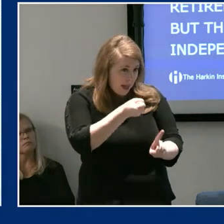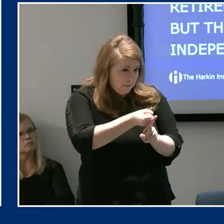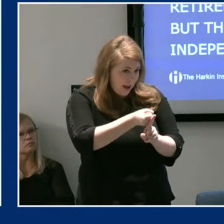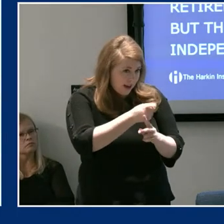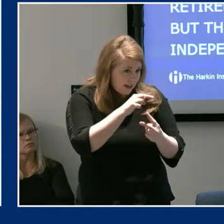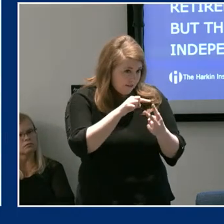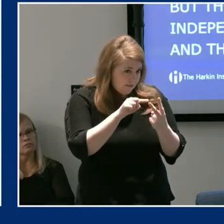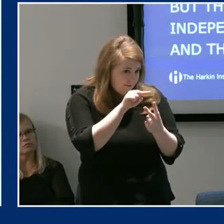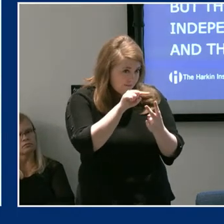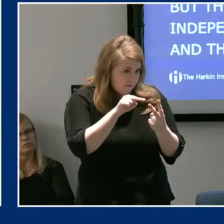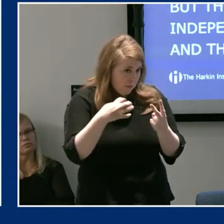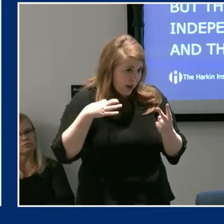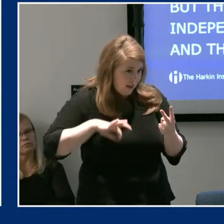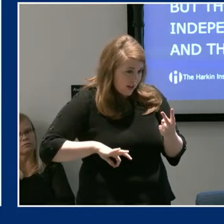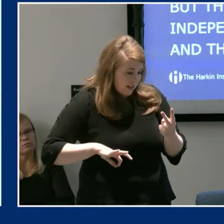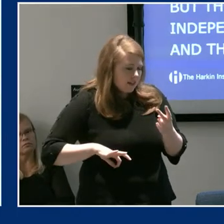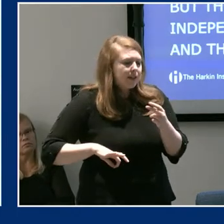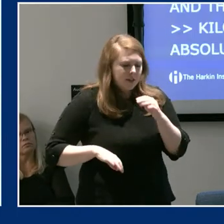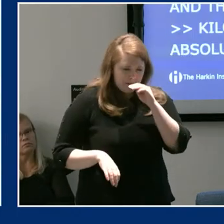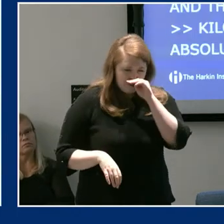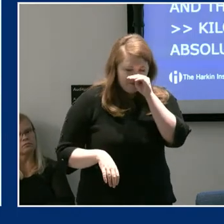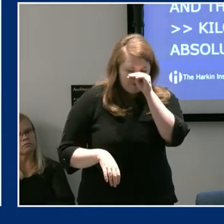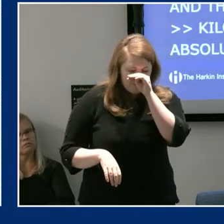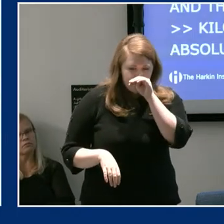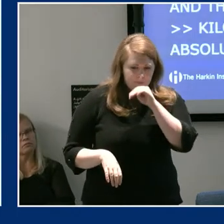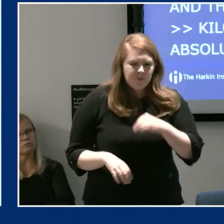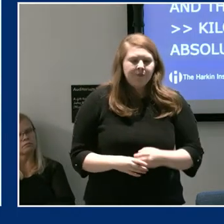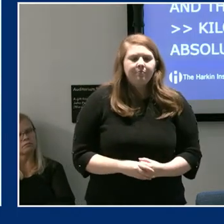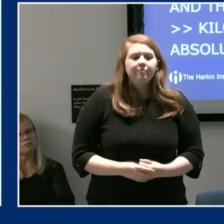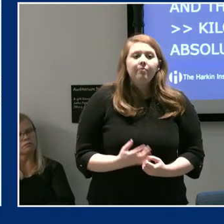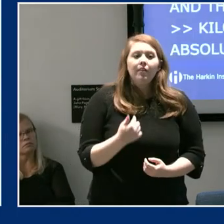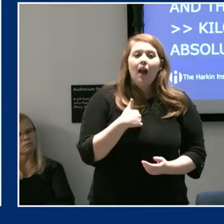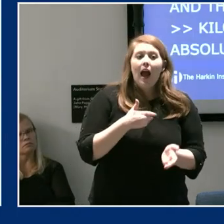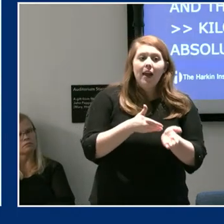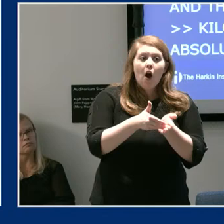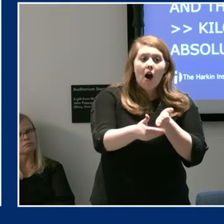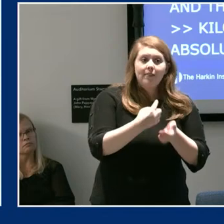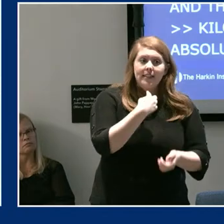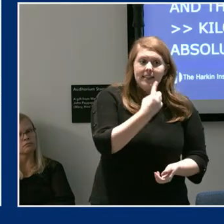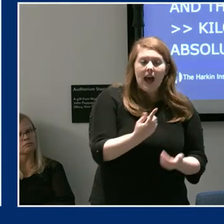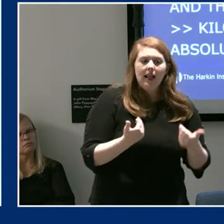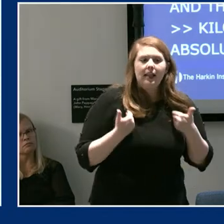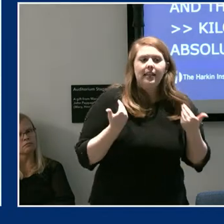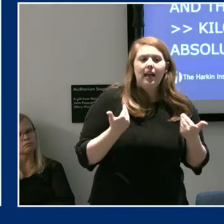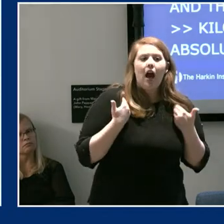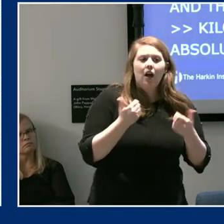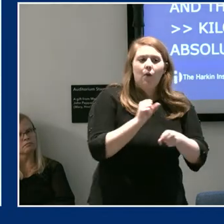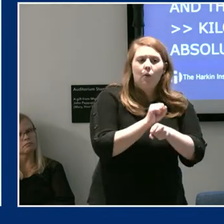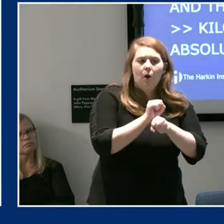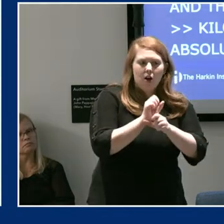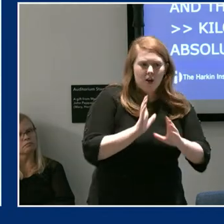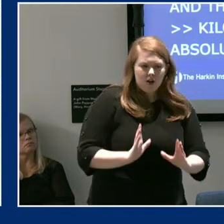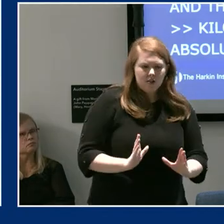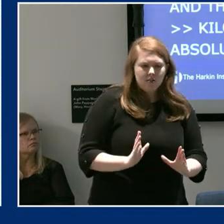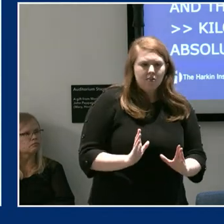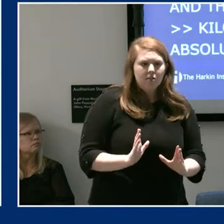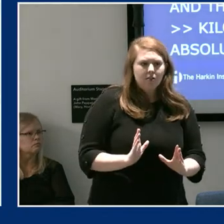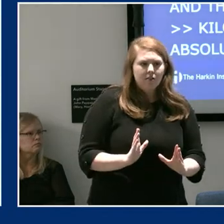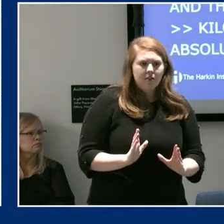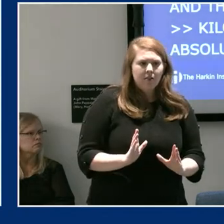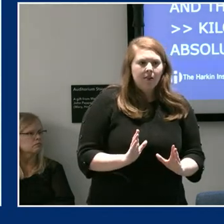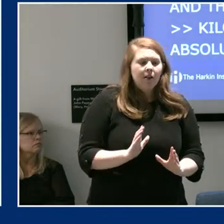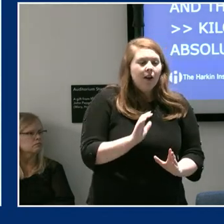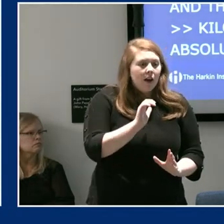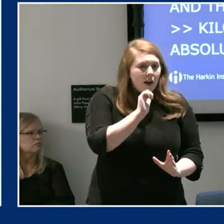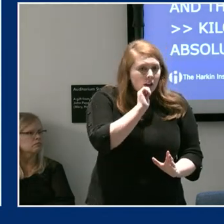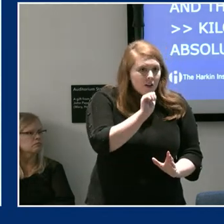benefits? Absolutely. What I often tell younger workers is that not only will